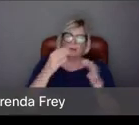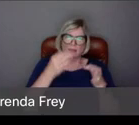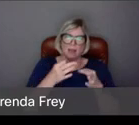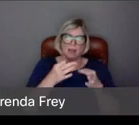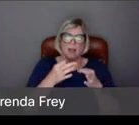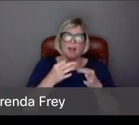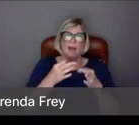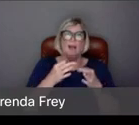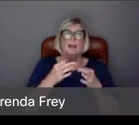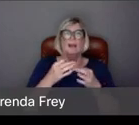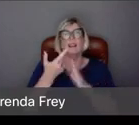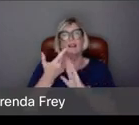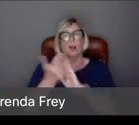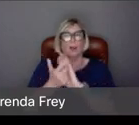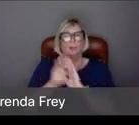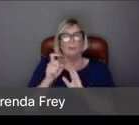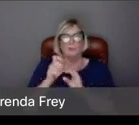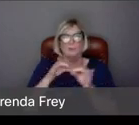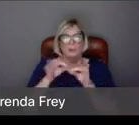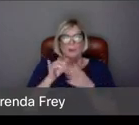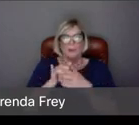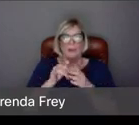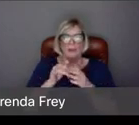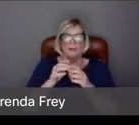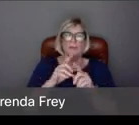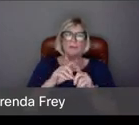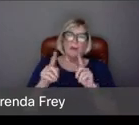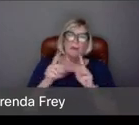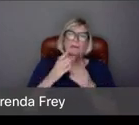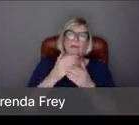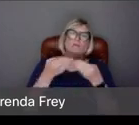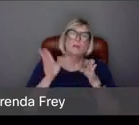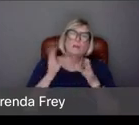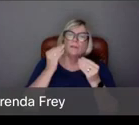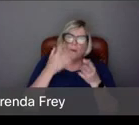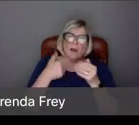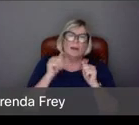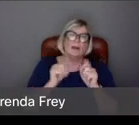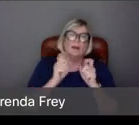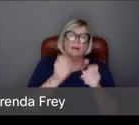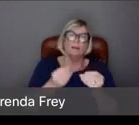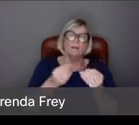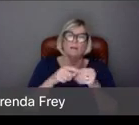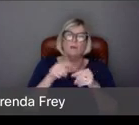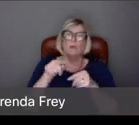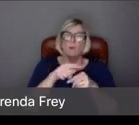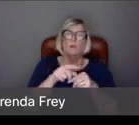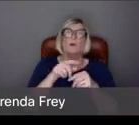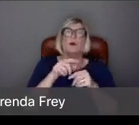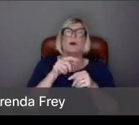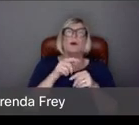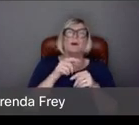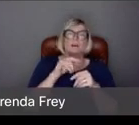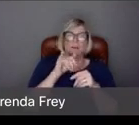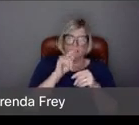explained by legal counsel than by me. But you know, some general information I can give you is that it's